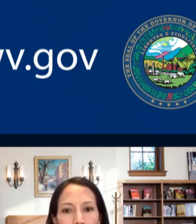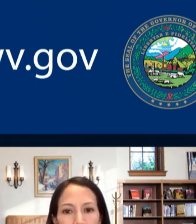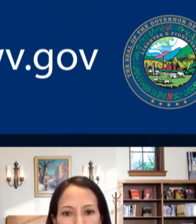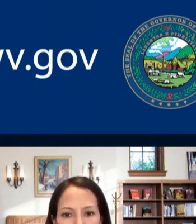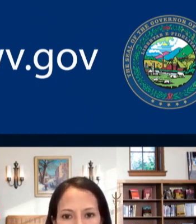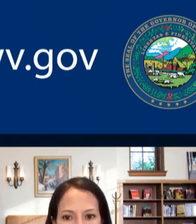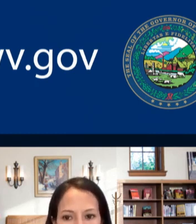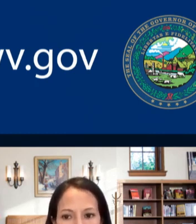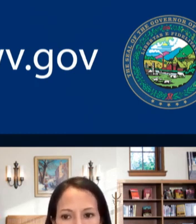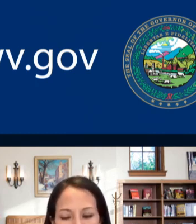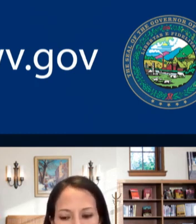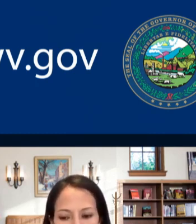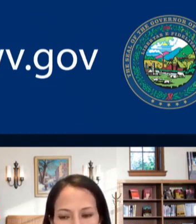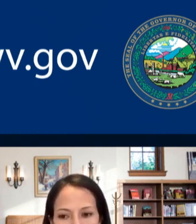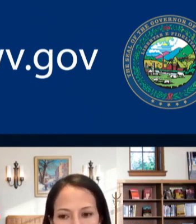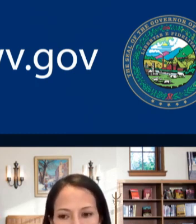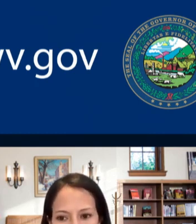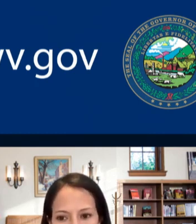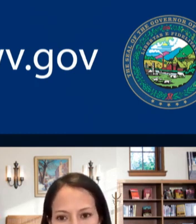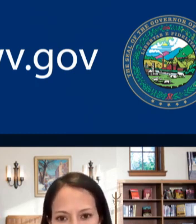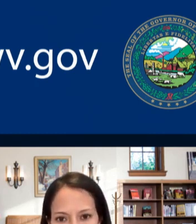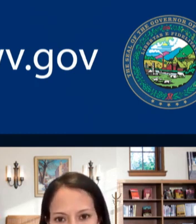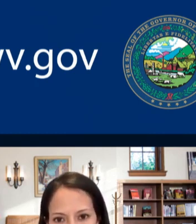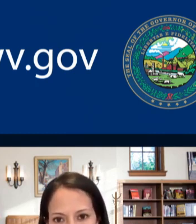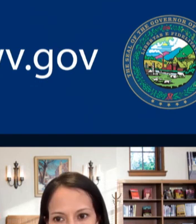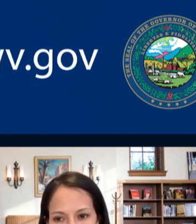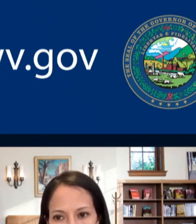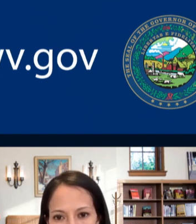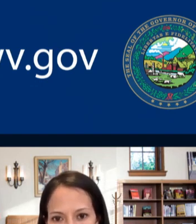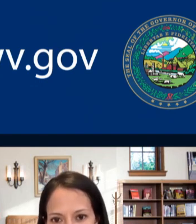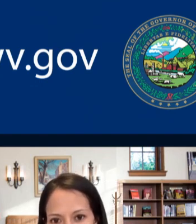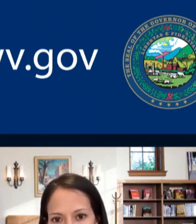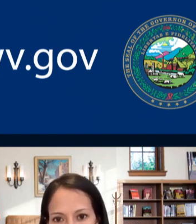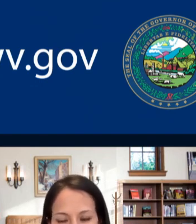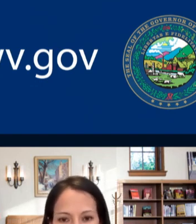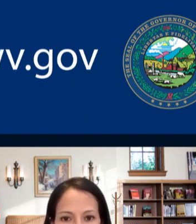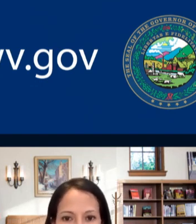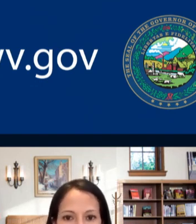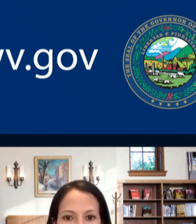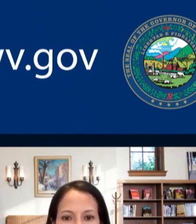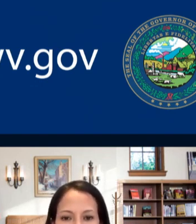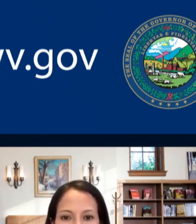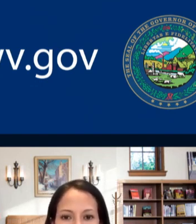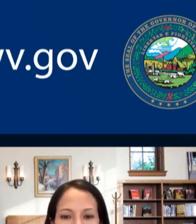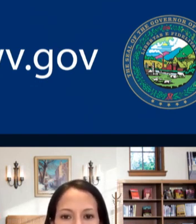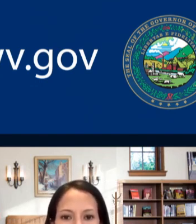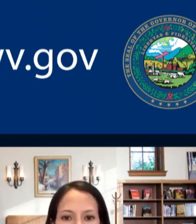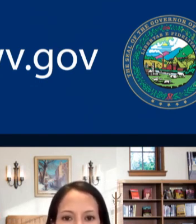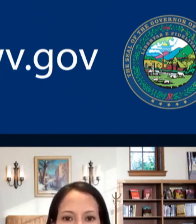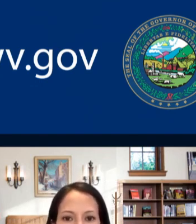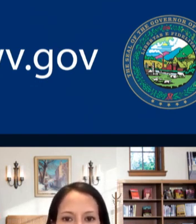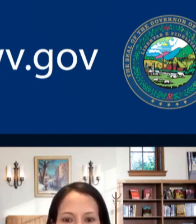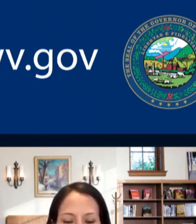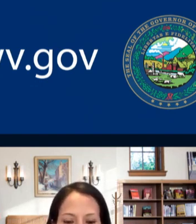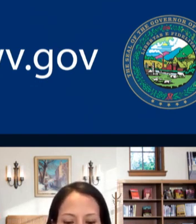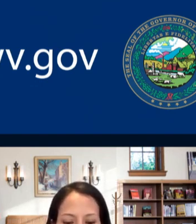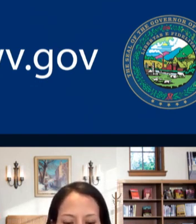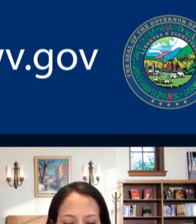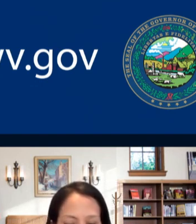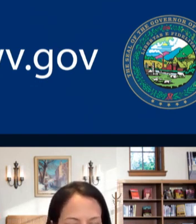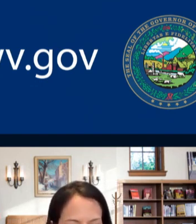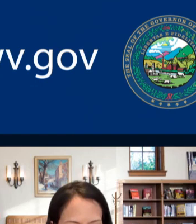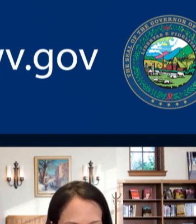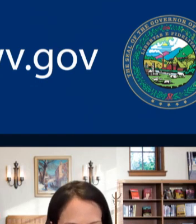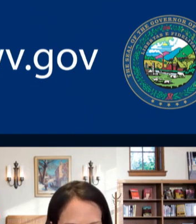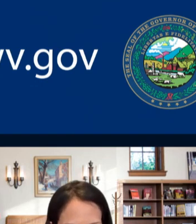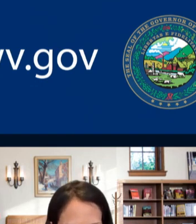not dead, how can we justify putting kids into schools where they're only sitting 3 feet apart and they're not wearing masks